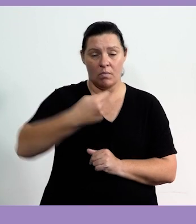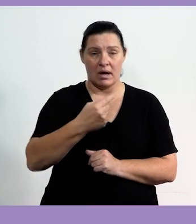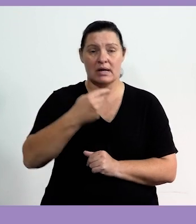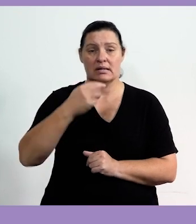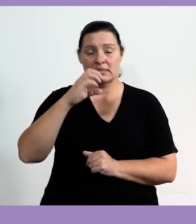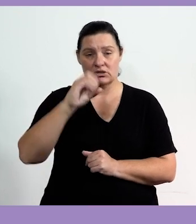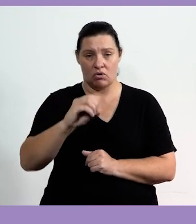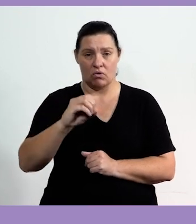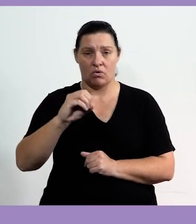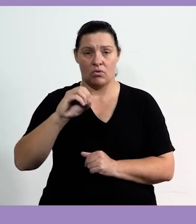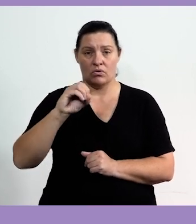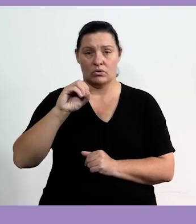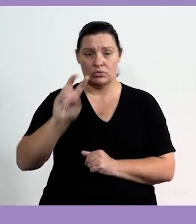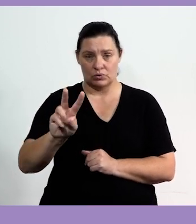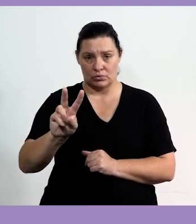be